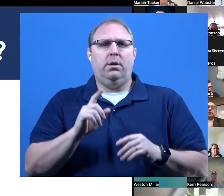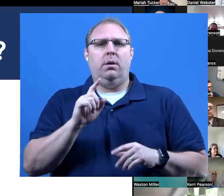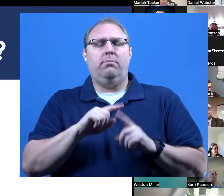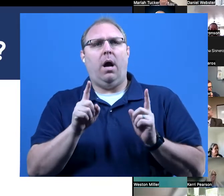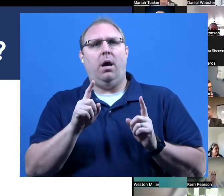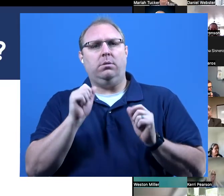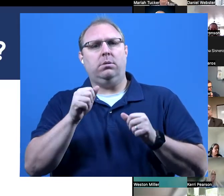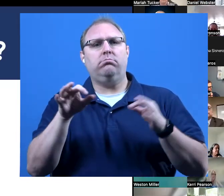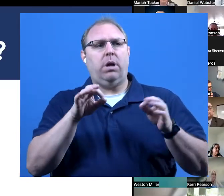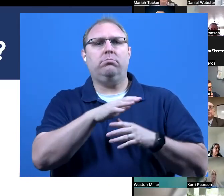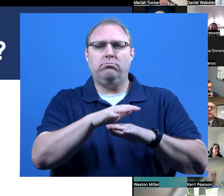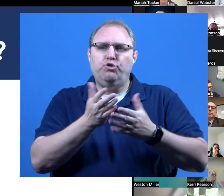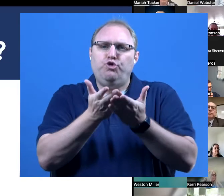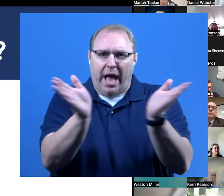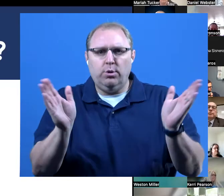then contact HR.